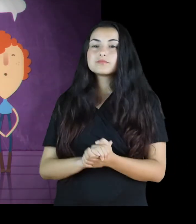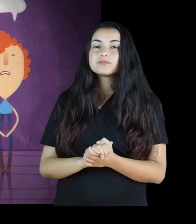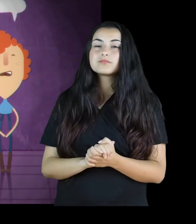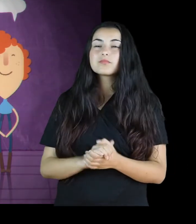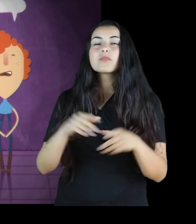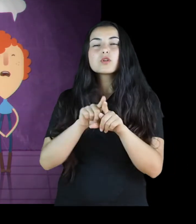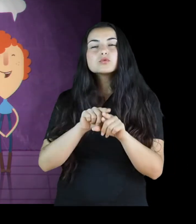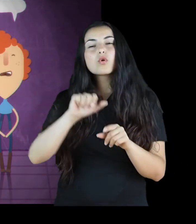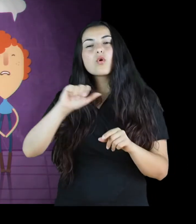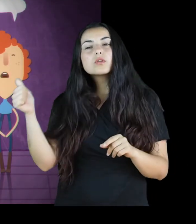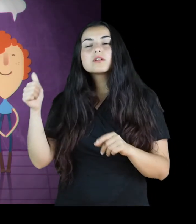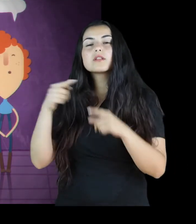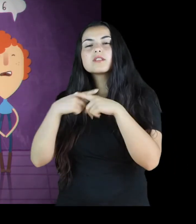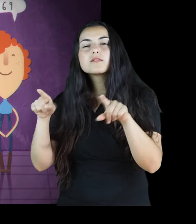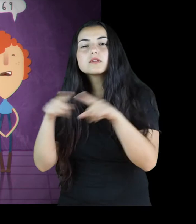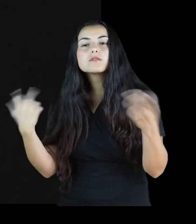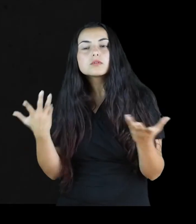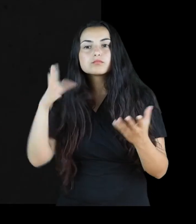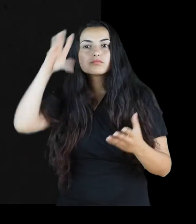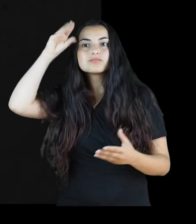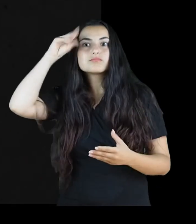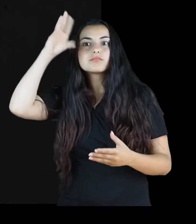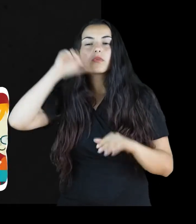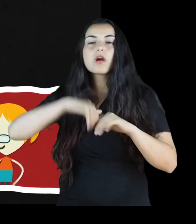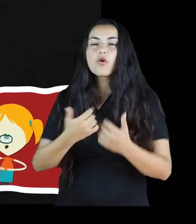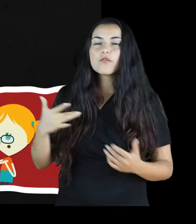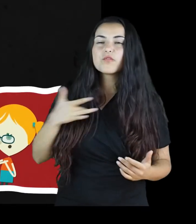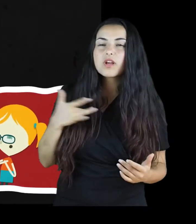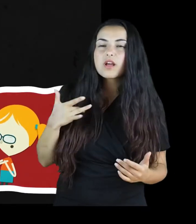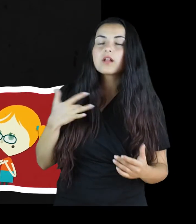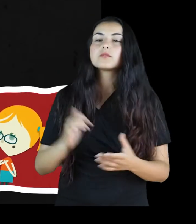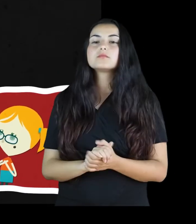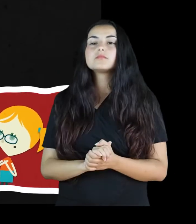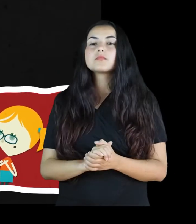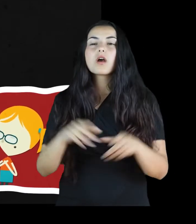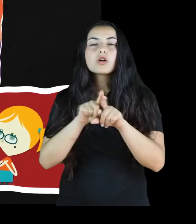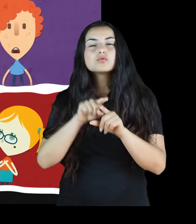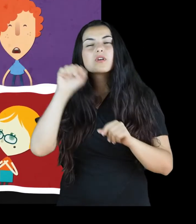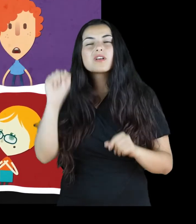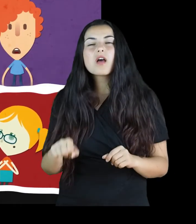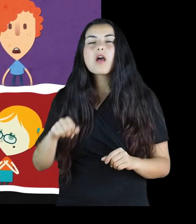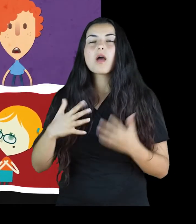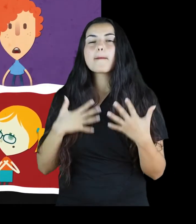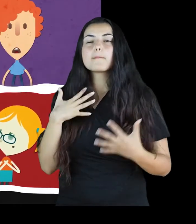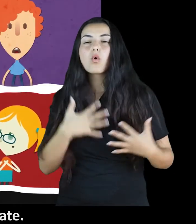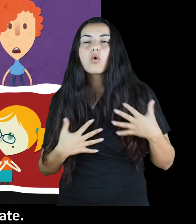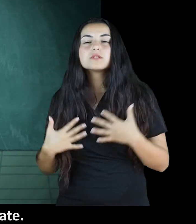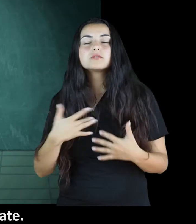are all good at different things. How you feel, which is why we all feel different